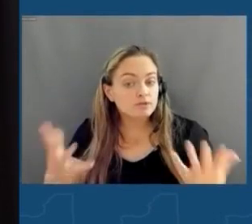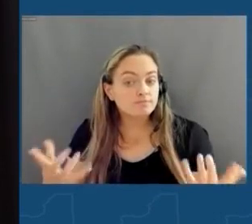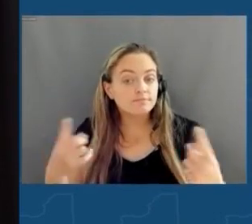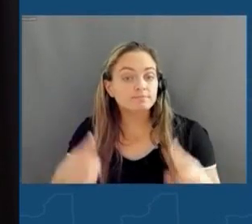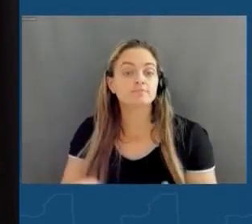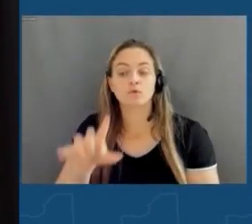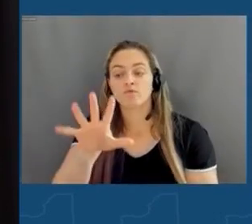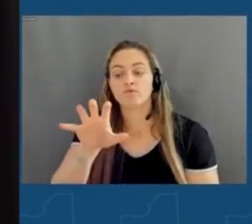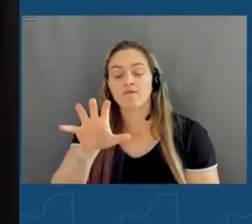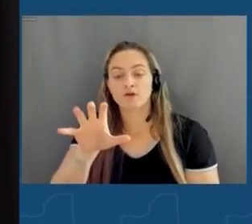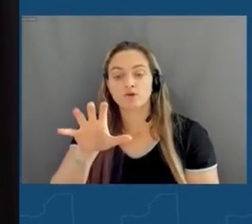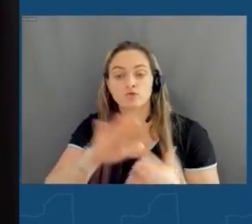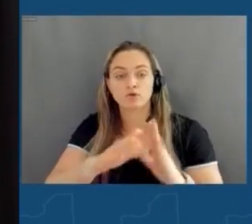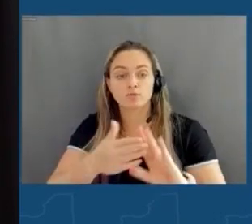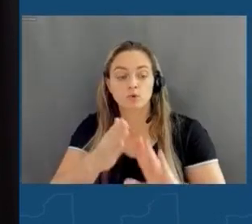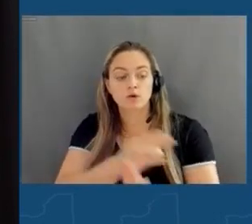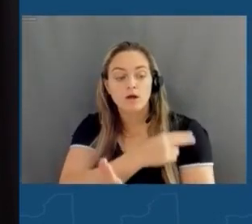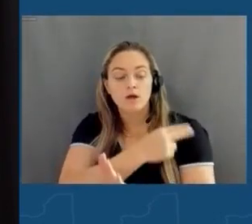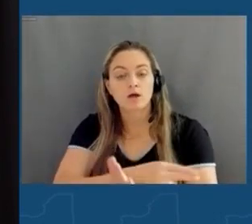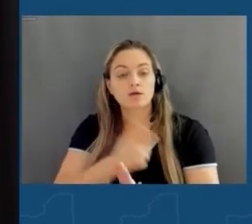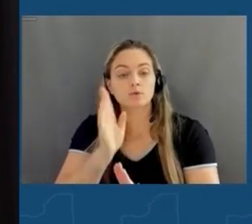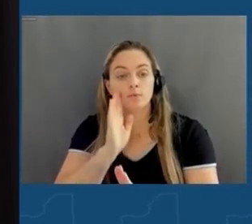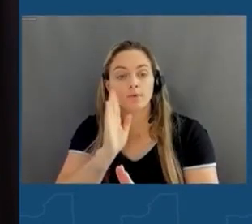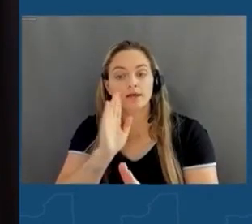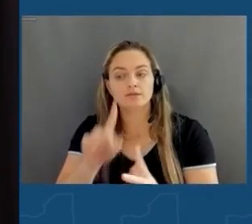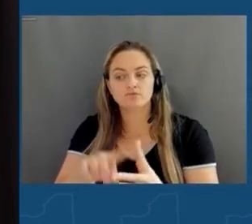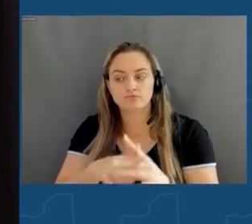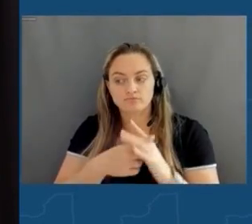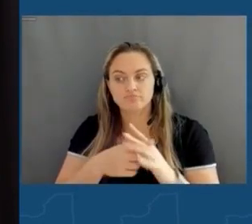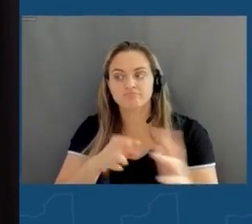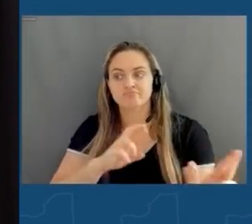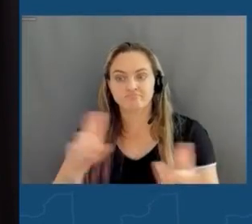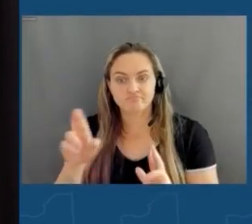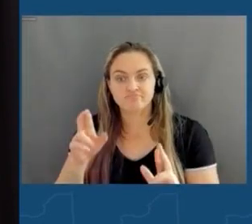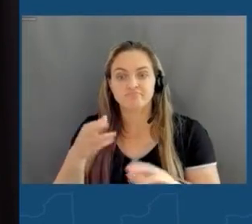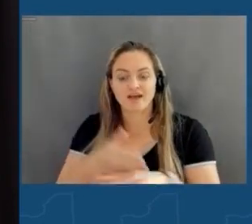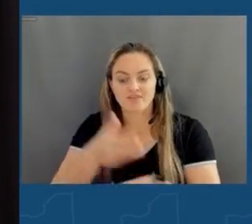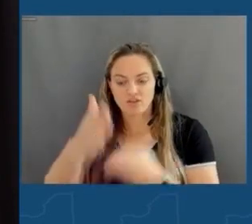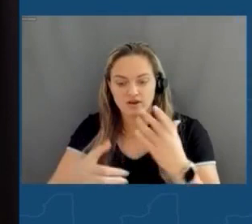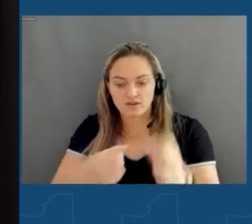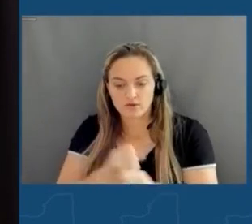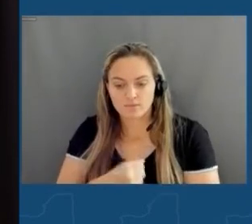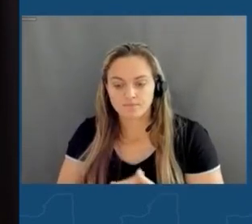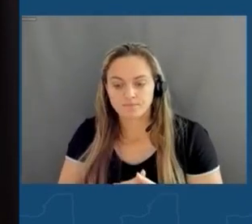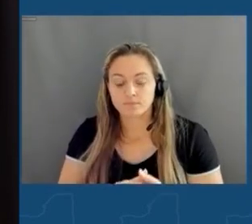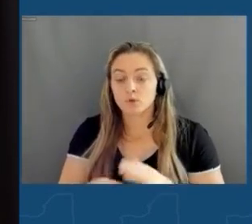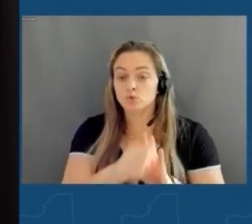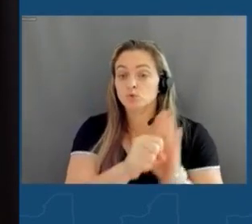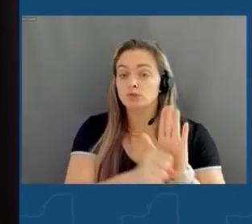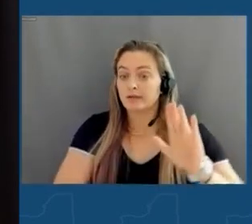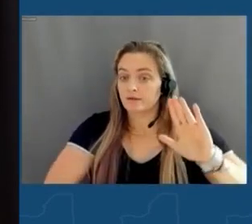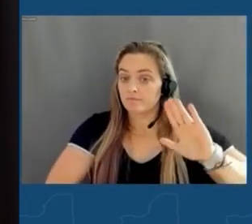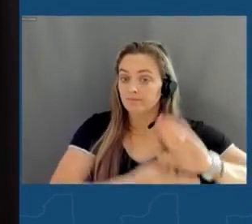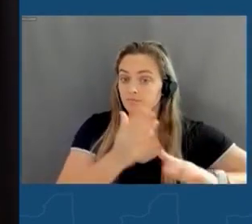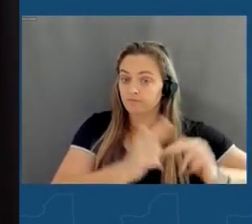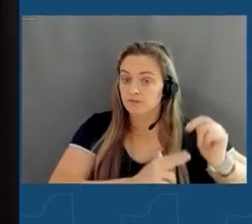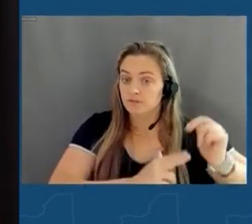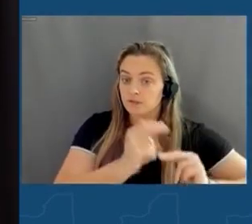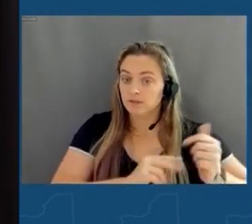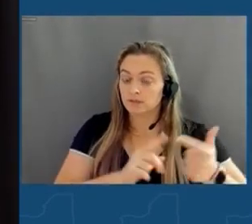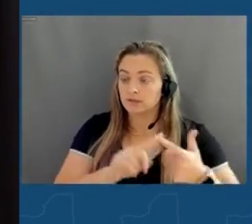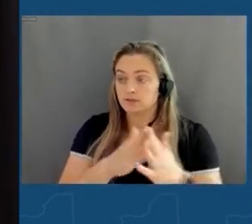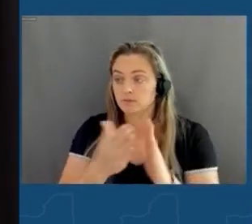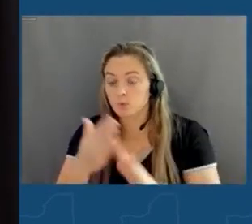have 500 community hospital beds online by the end of this year as well. So between the state facilities, our